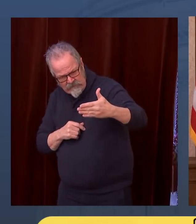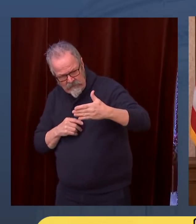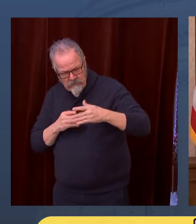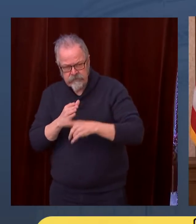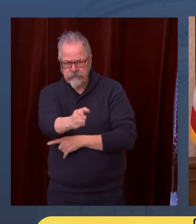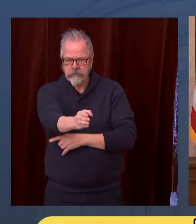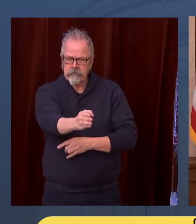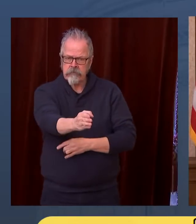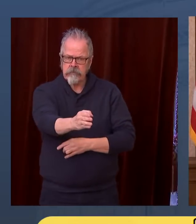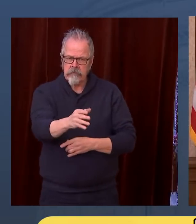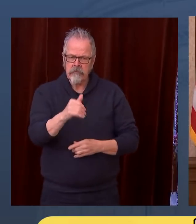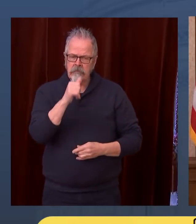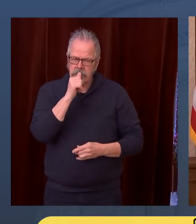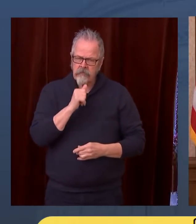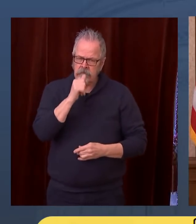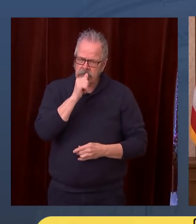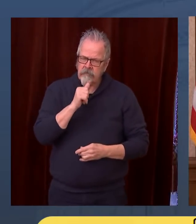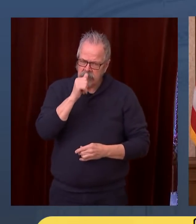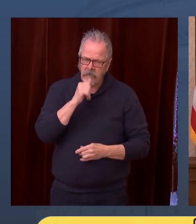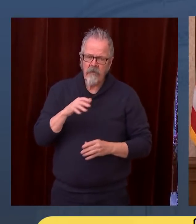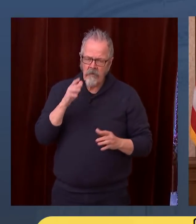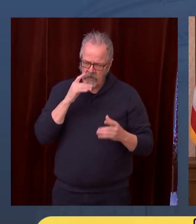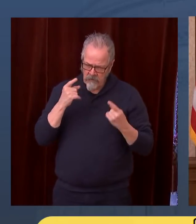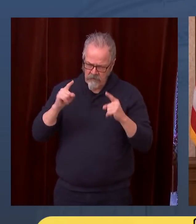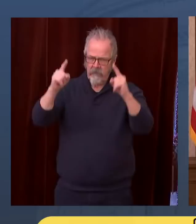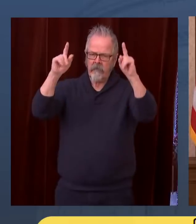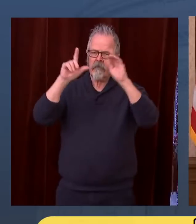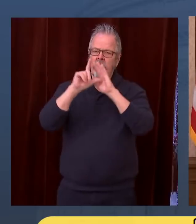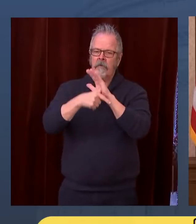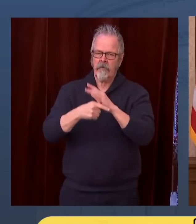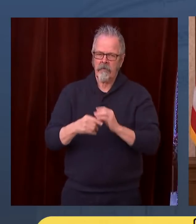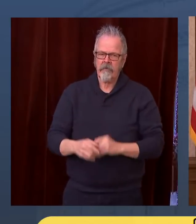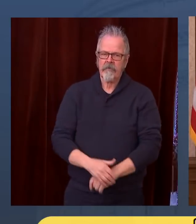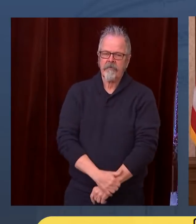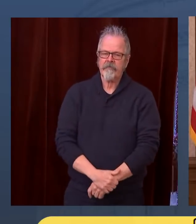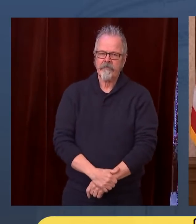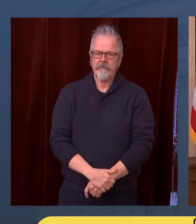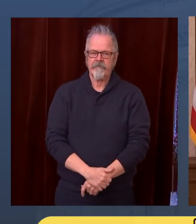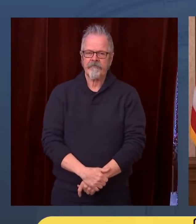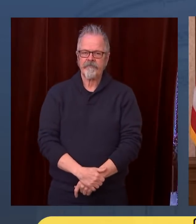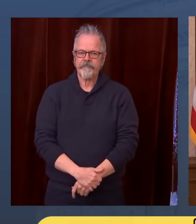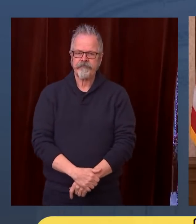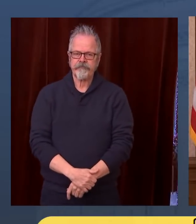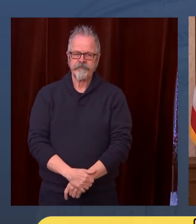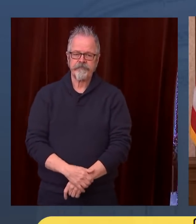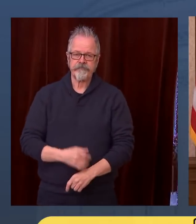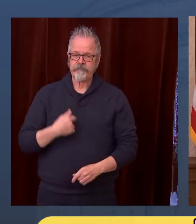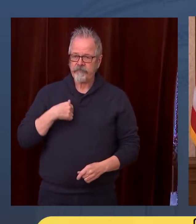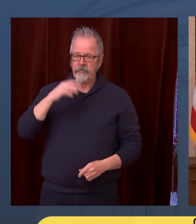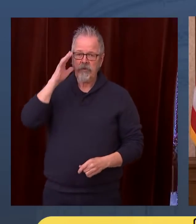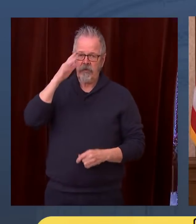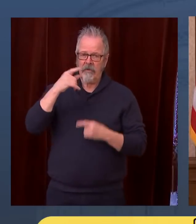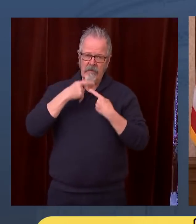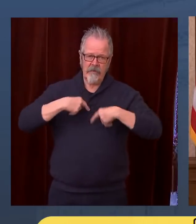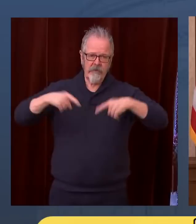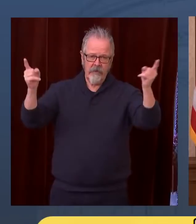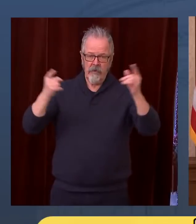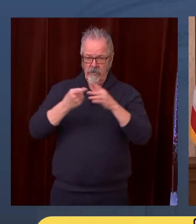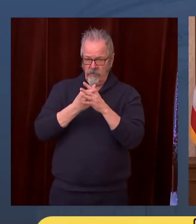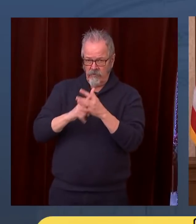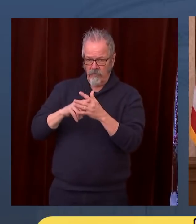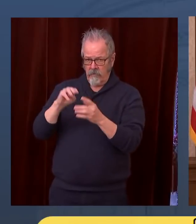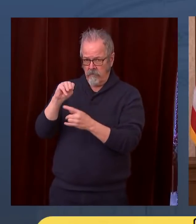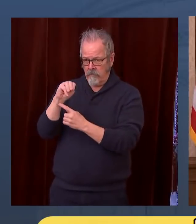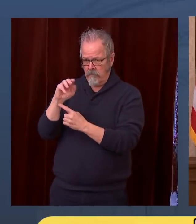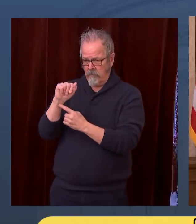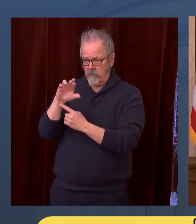Additionally, some other things to announce. Beginning on March 1st, we will no longer